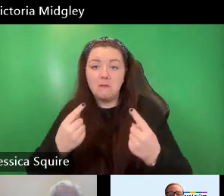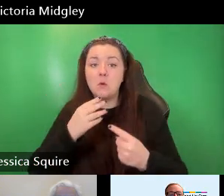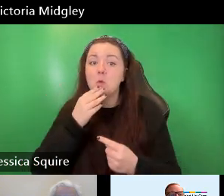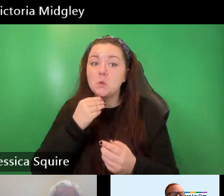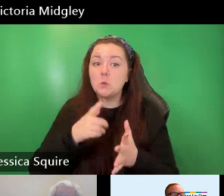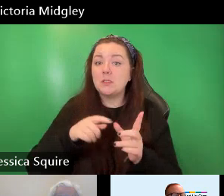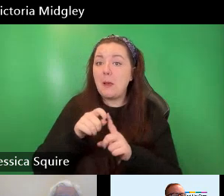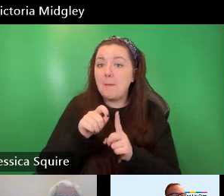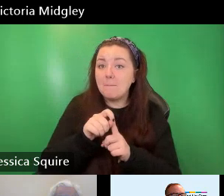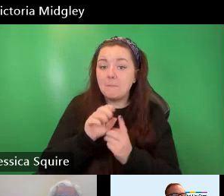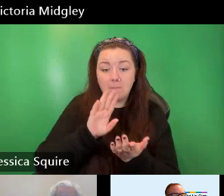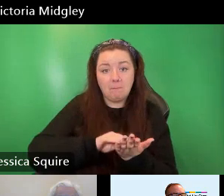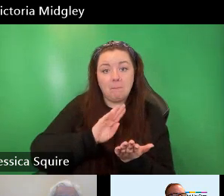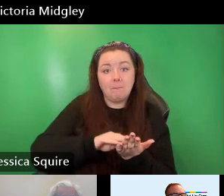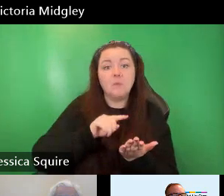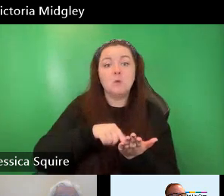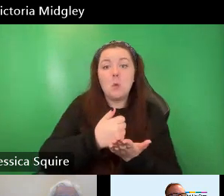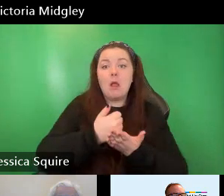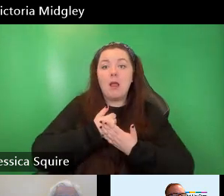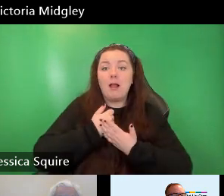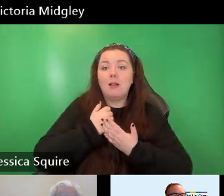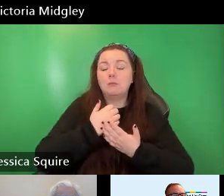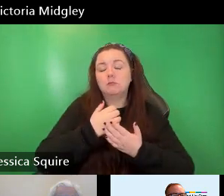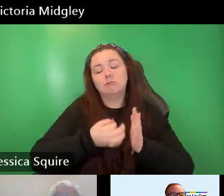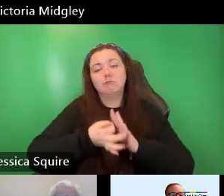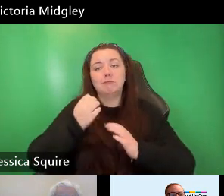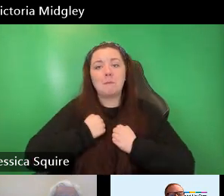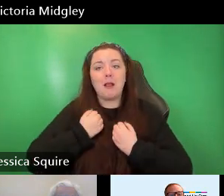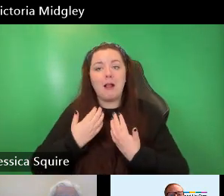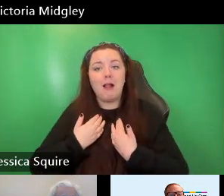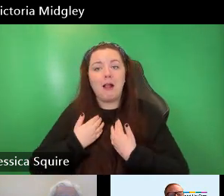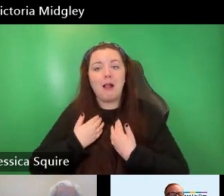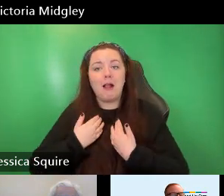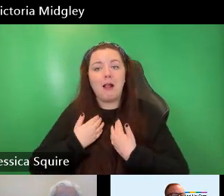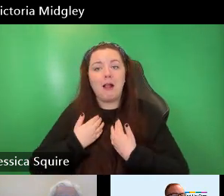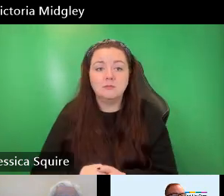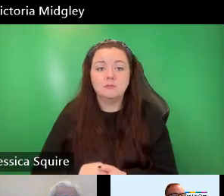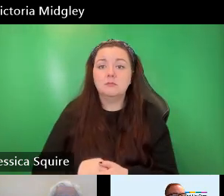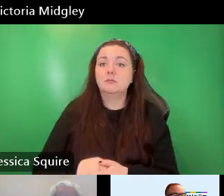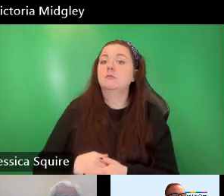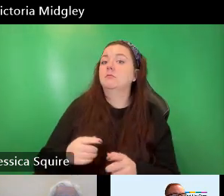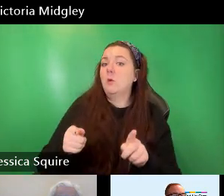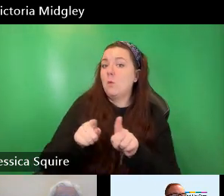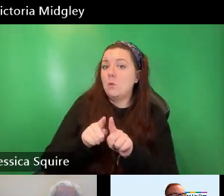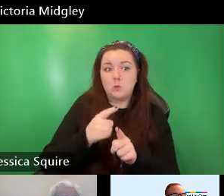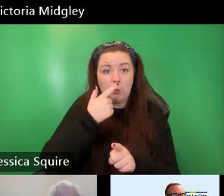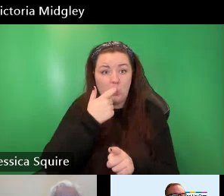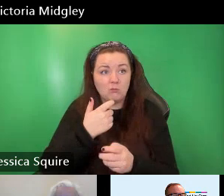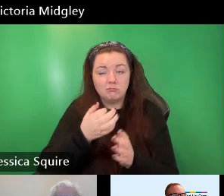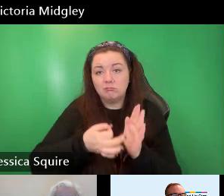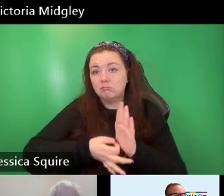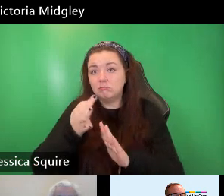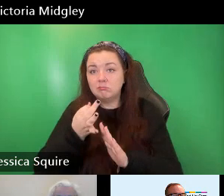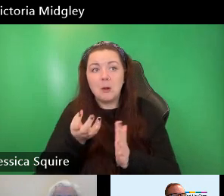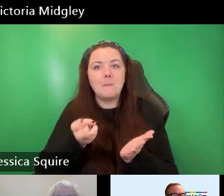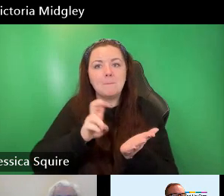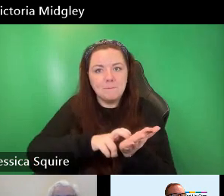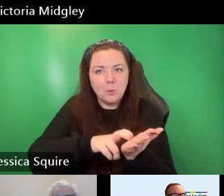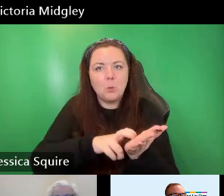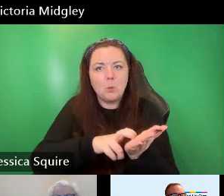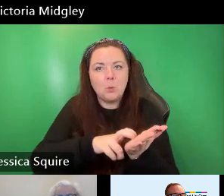conditions, and they can also help with things like appointment booking, prescription management, self-monitoring, and give patients